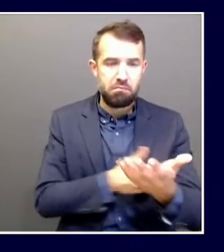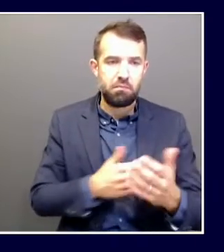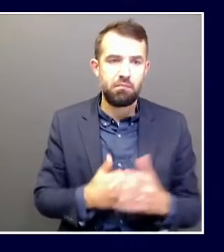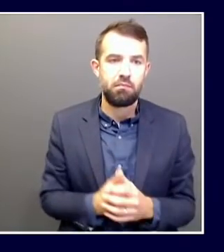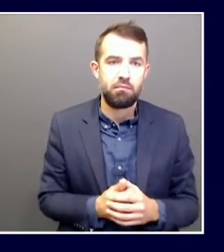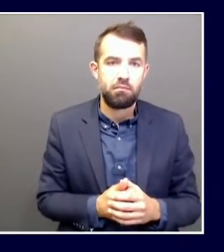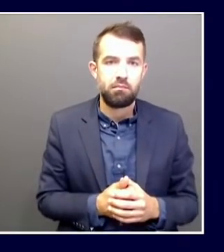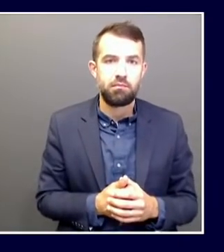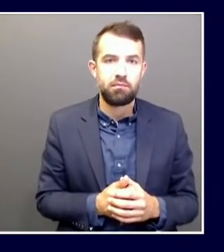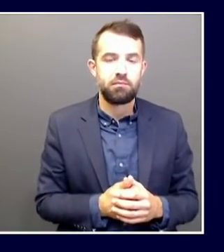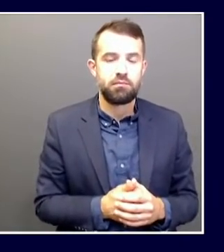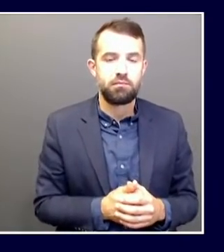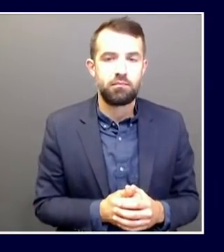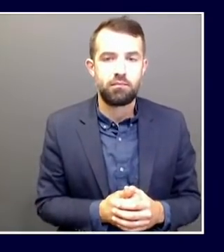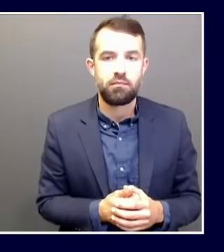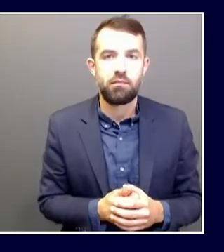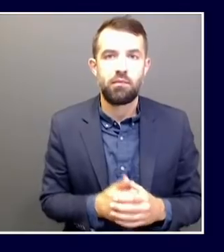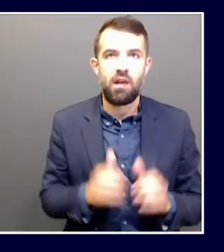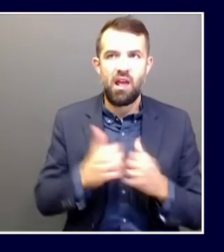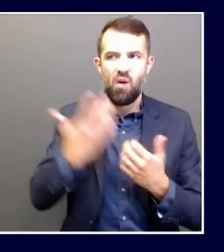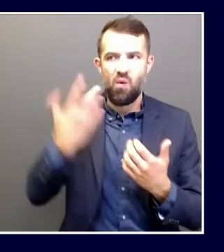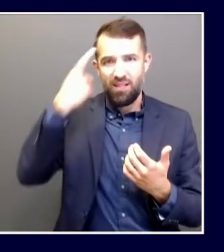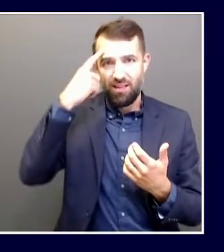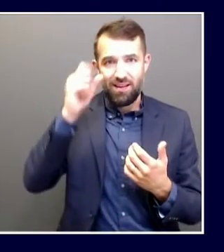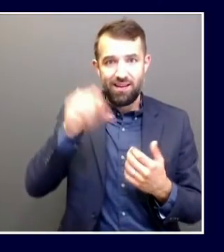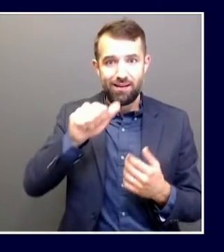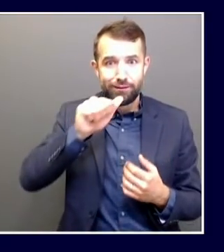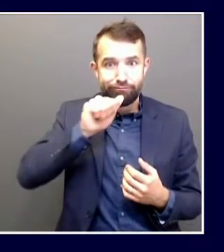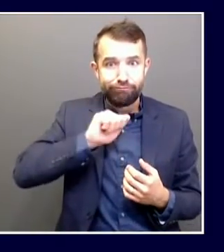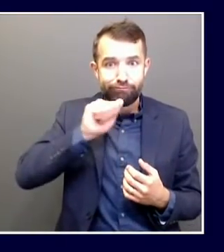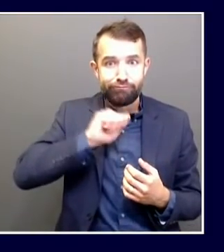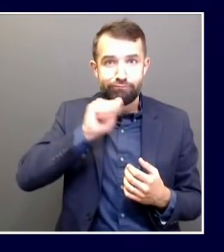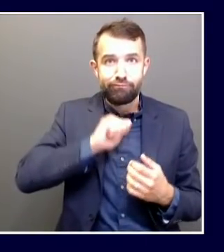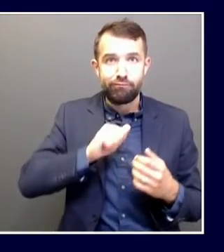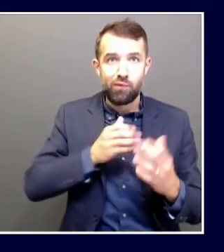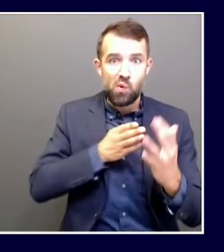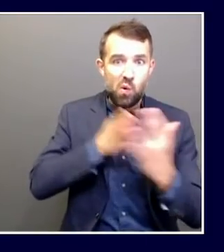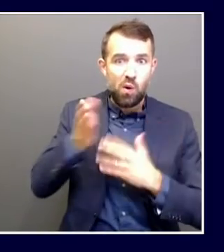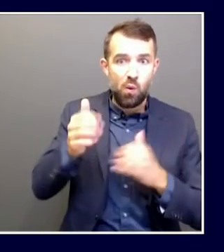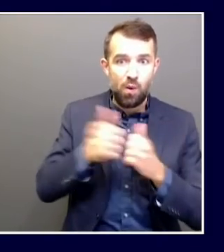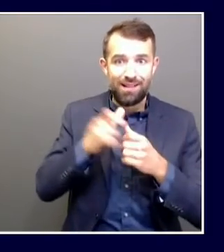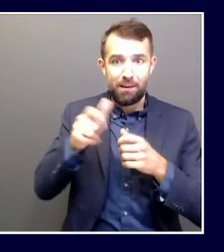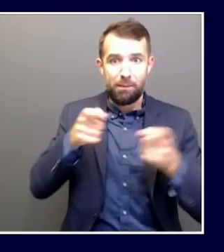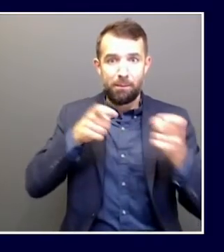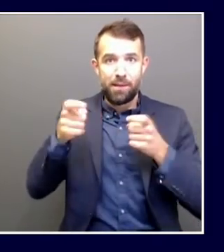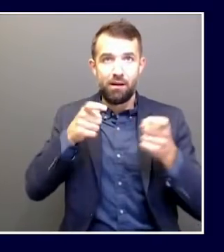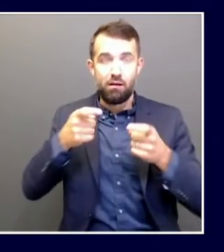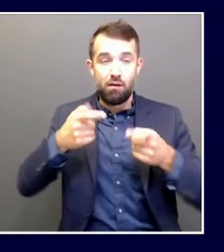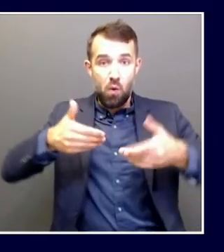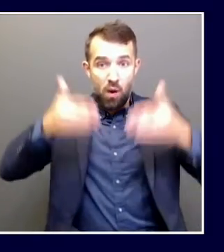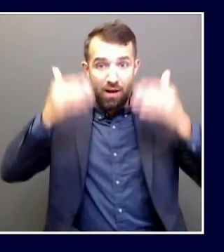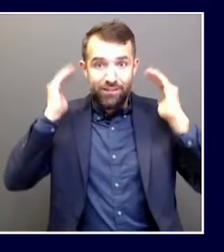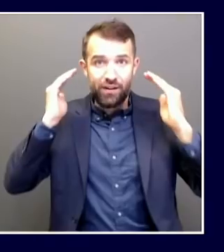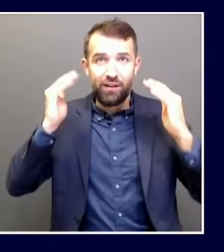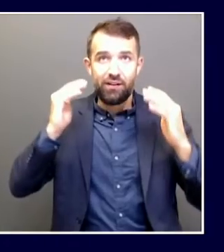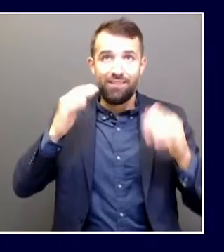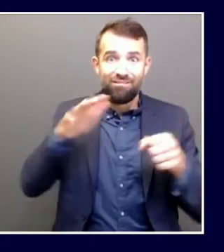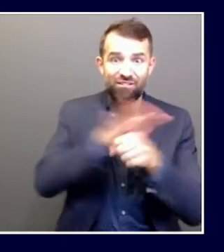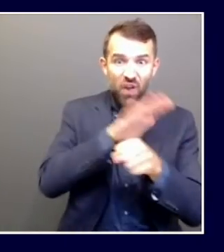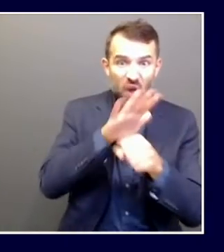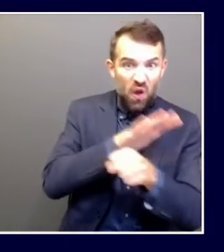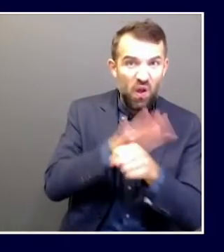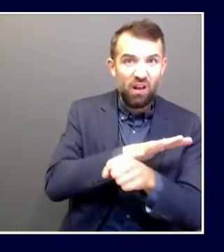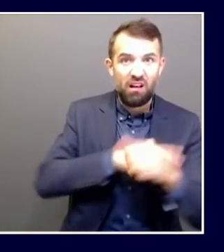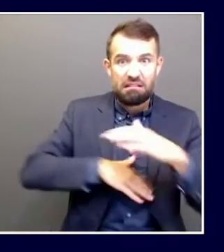do you think that they would be able to weather kind of what might be the case? Again, I hate to crystal ball it, but we are in that season